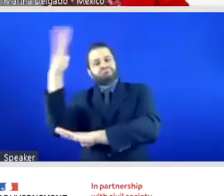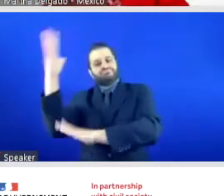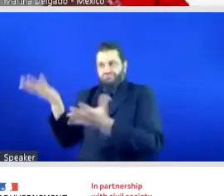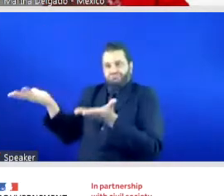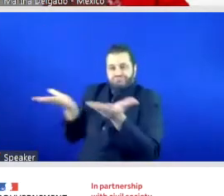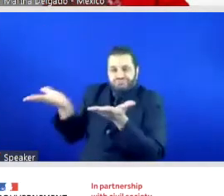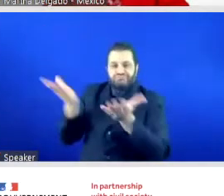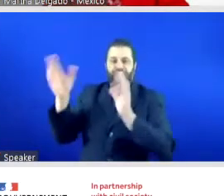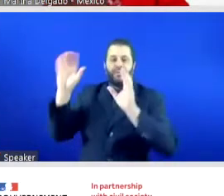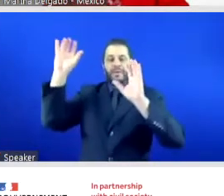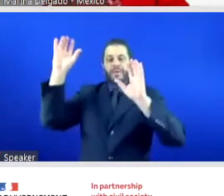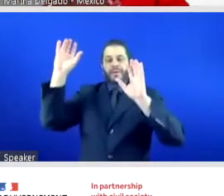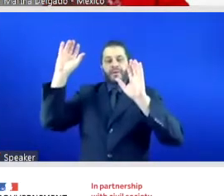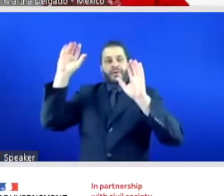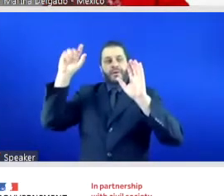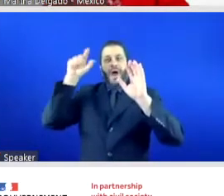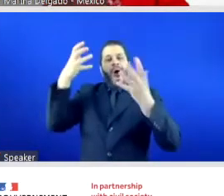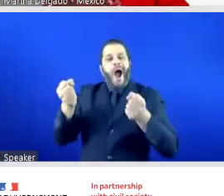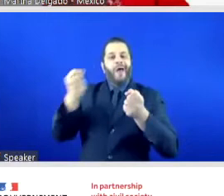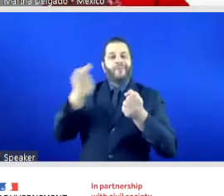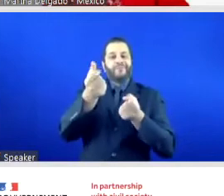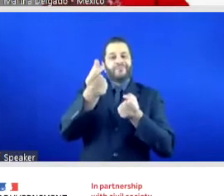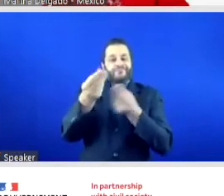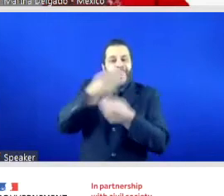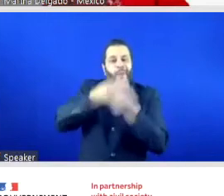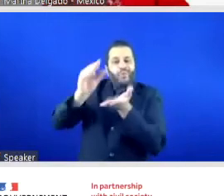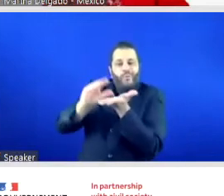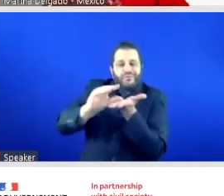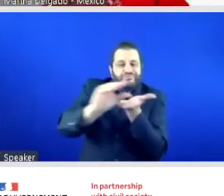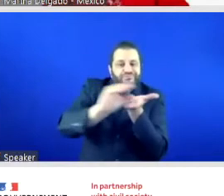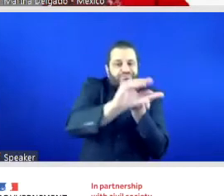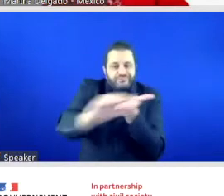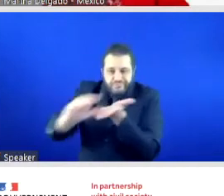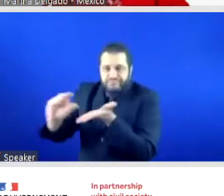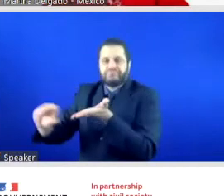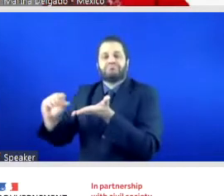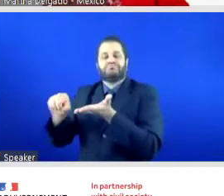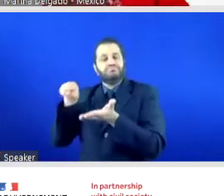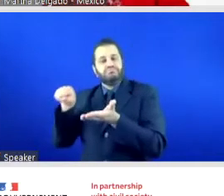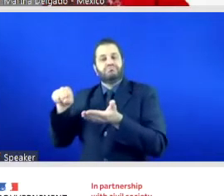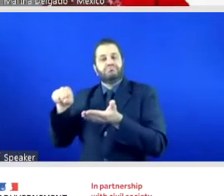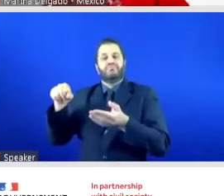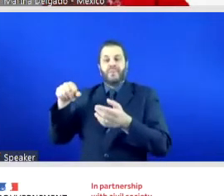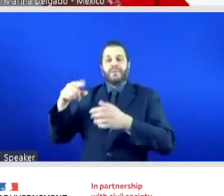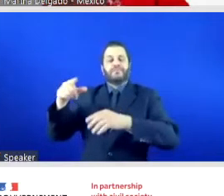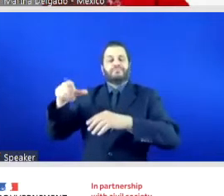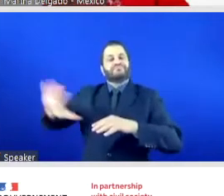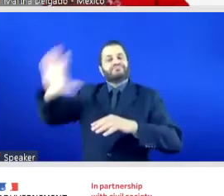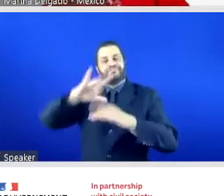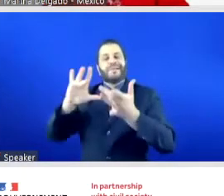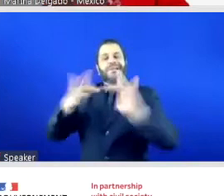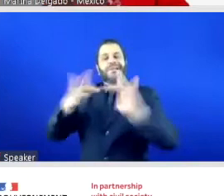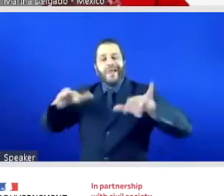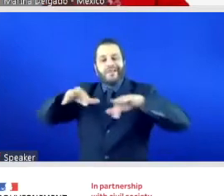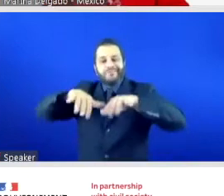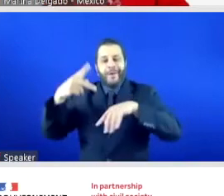to transformative action. In Antigua and Barbuda, we have many women at the highest levels in government. They serve in our